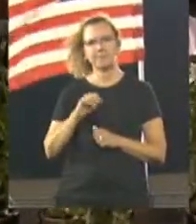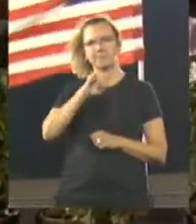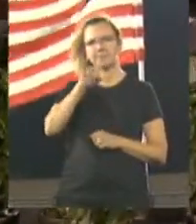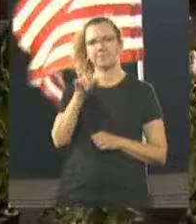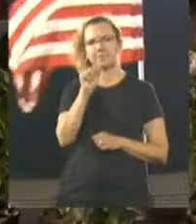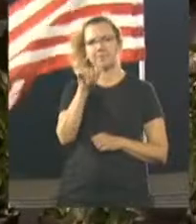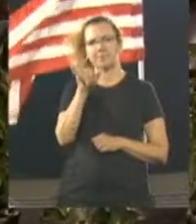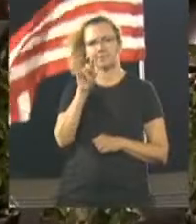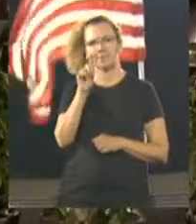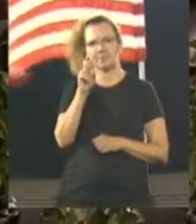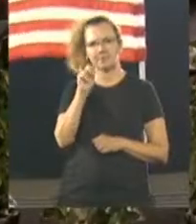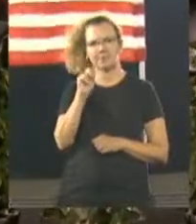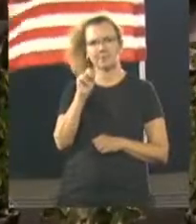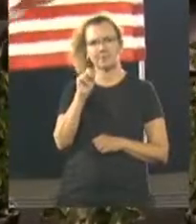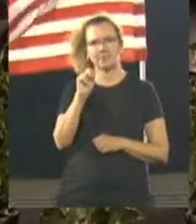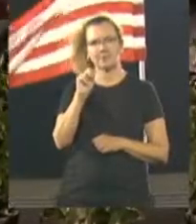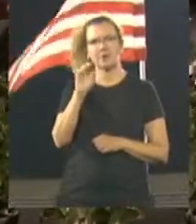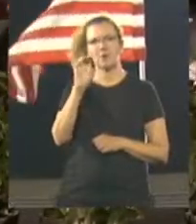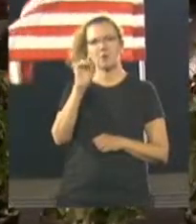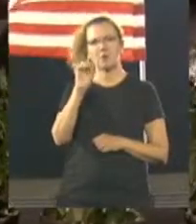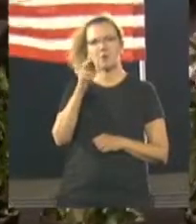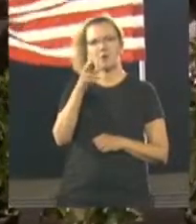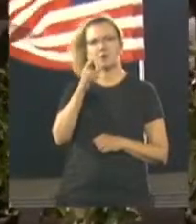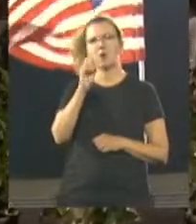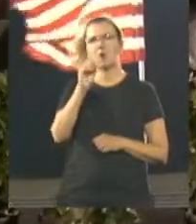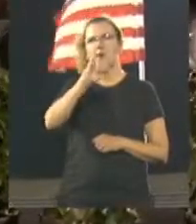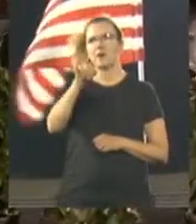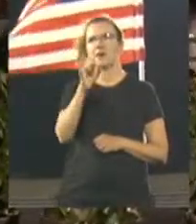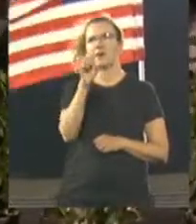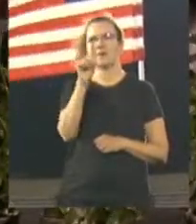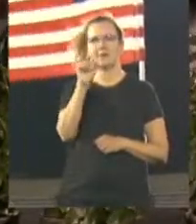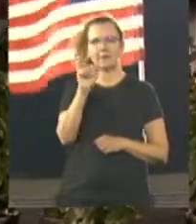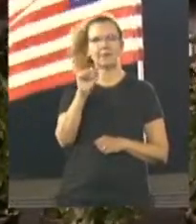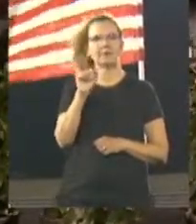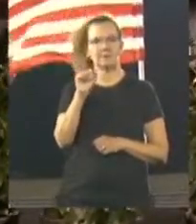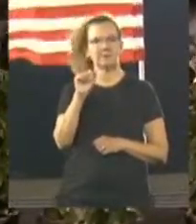Jaden Michael A. Ojeda.